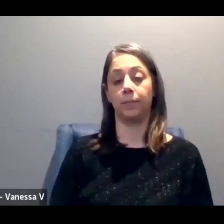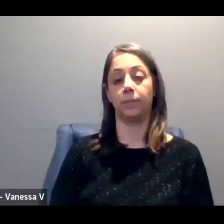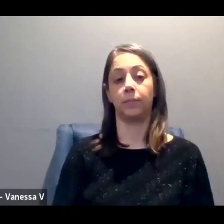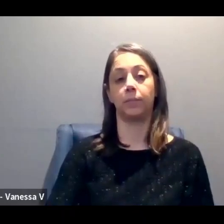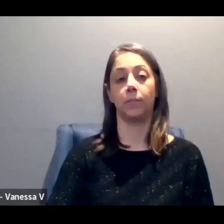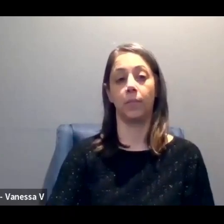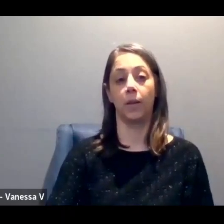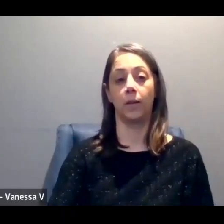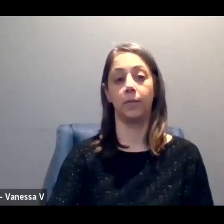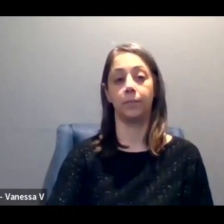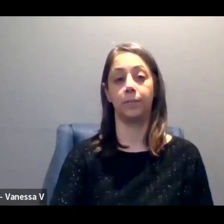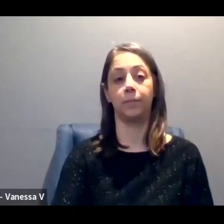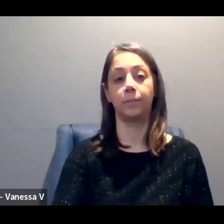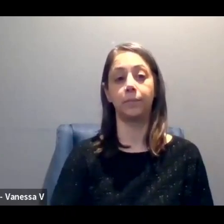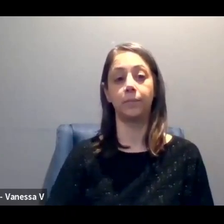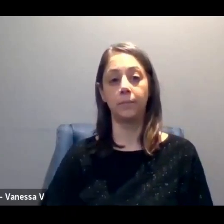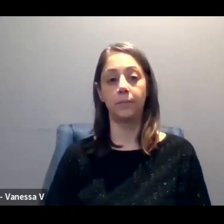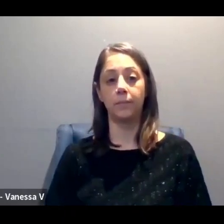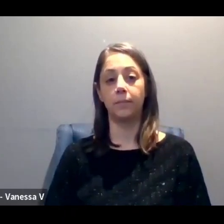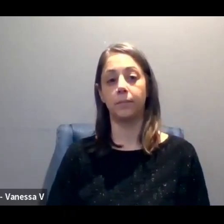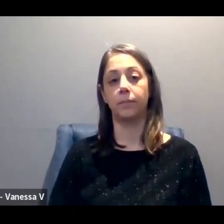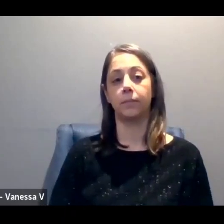savings accounts can be used for that.